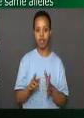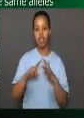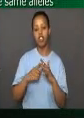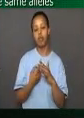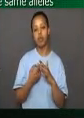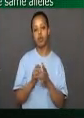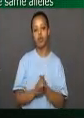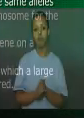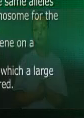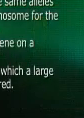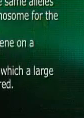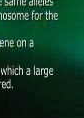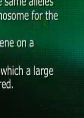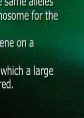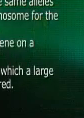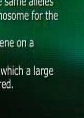Begin.